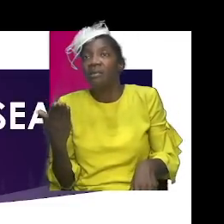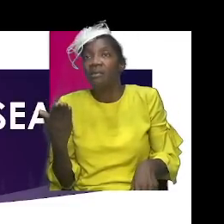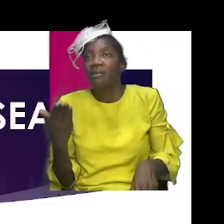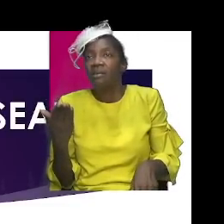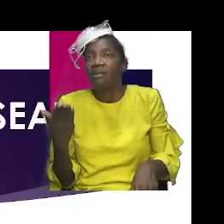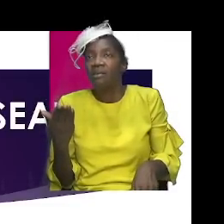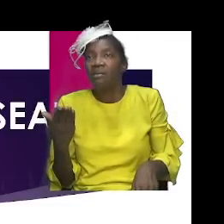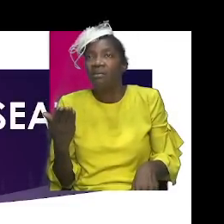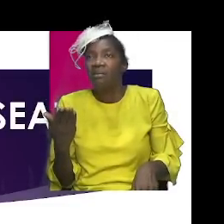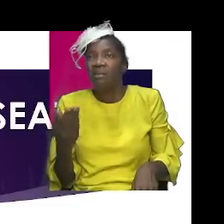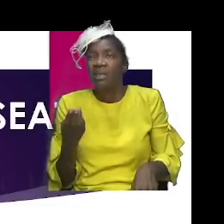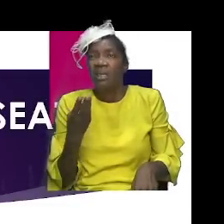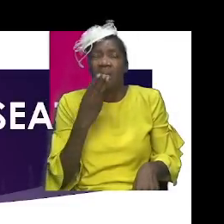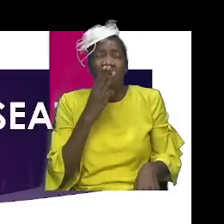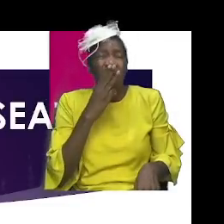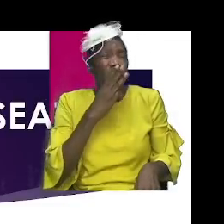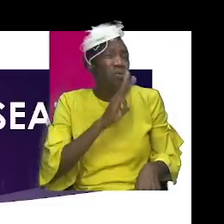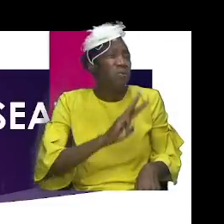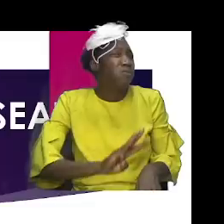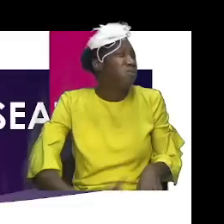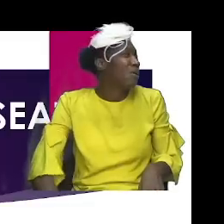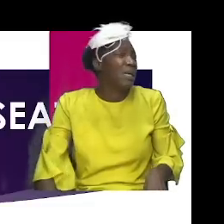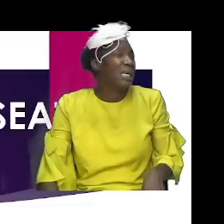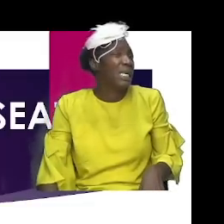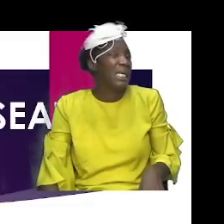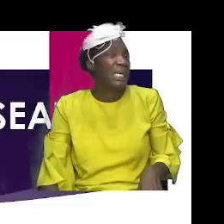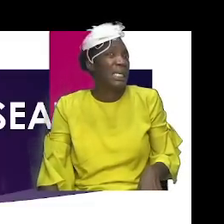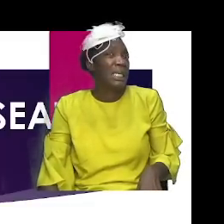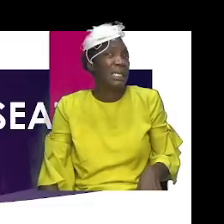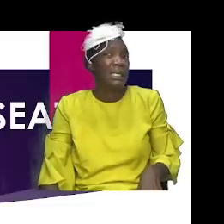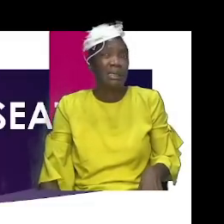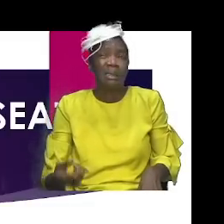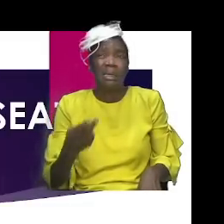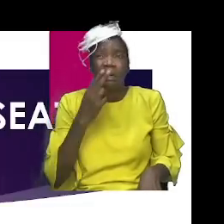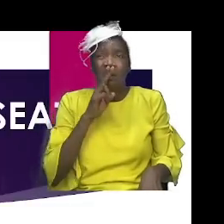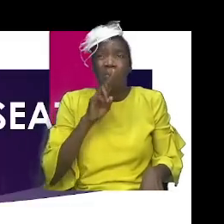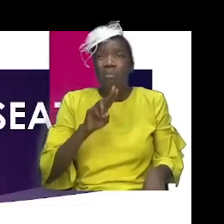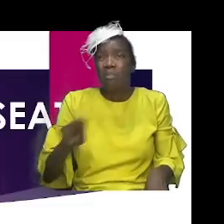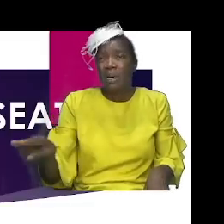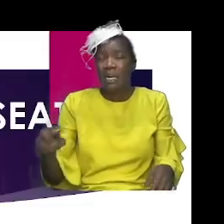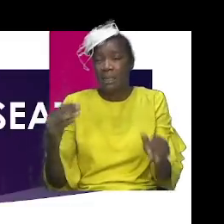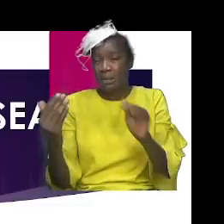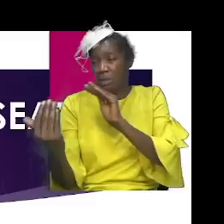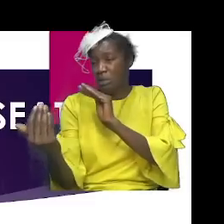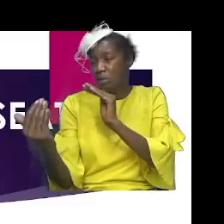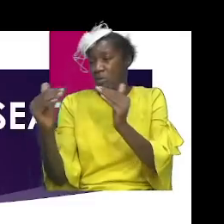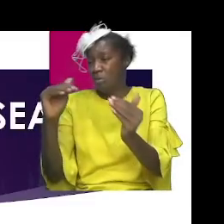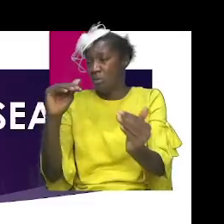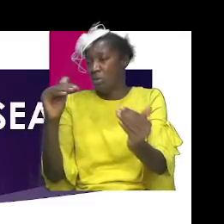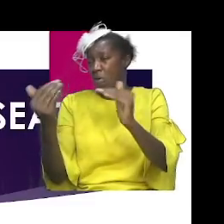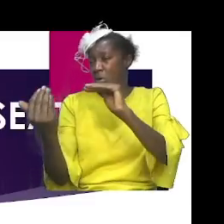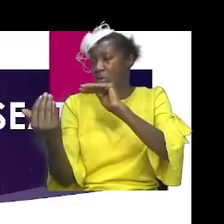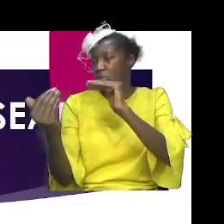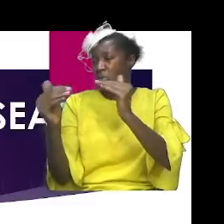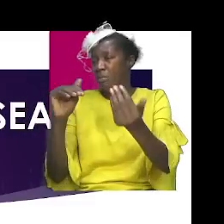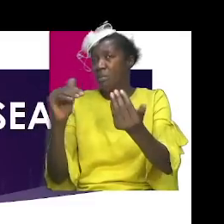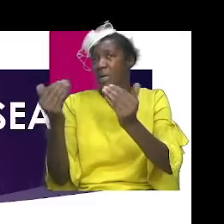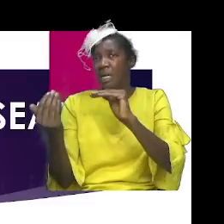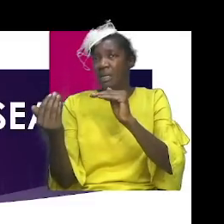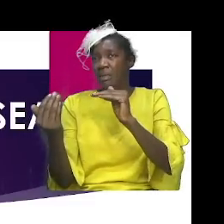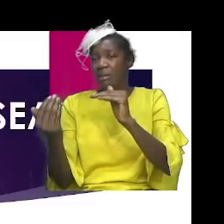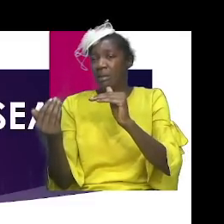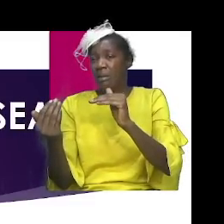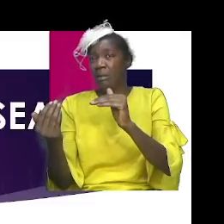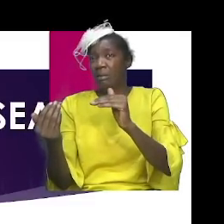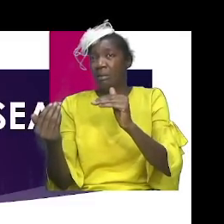Worthless. And they will be a negative counterbalance for that which is good, for those good things that you have done. So